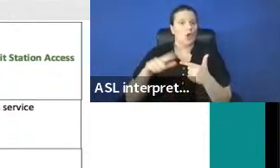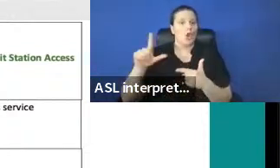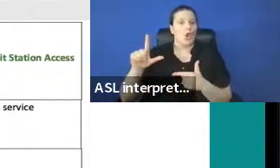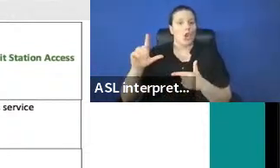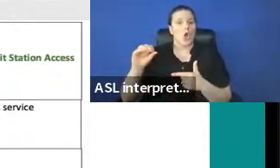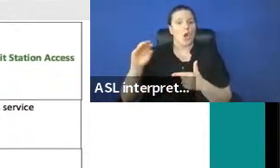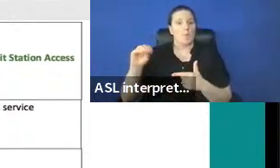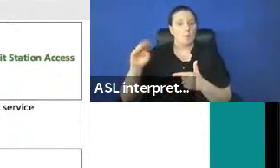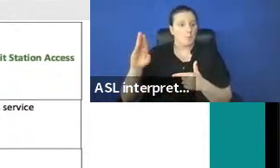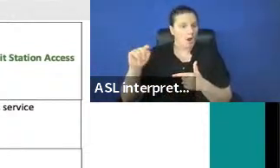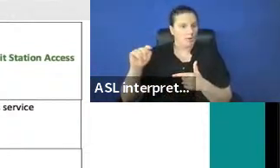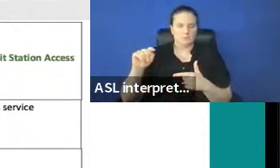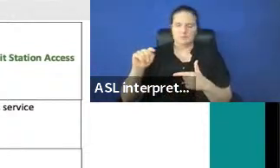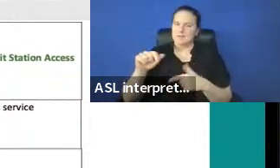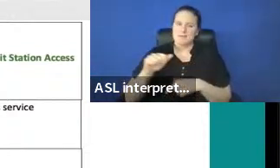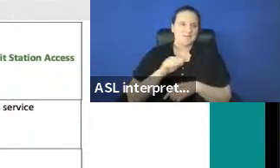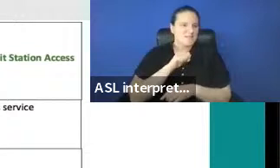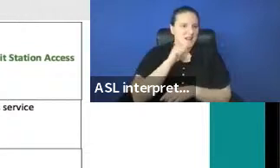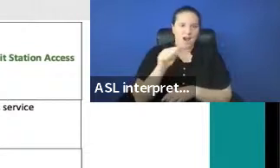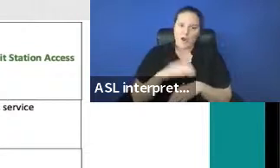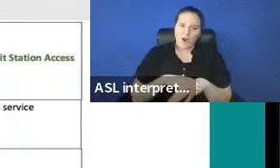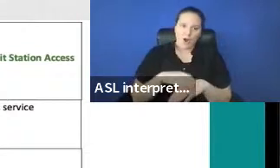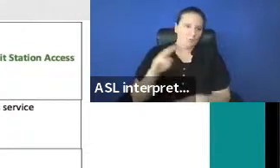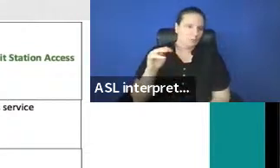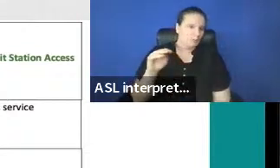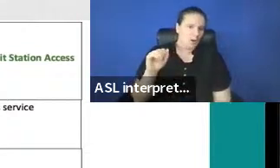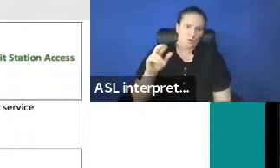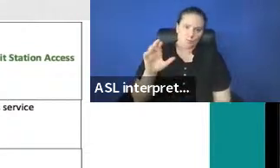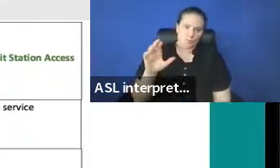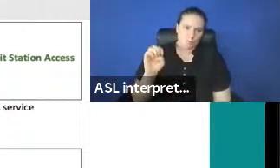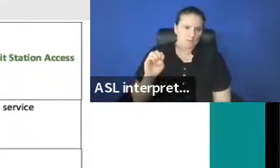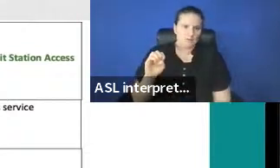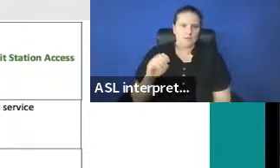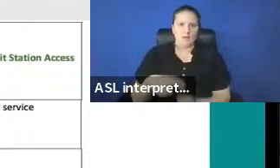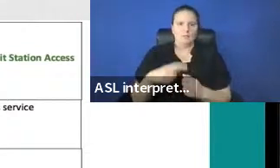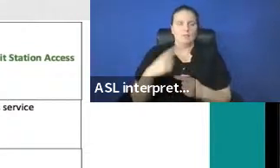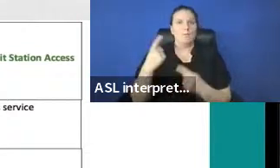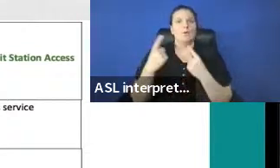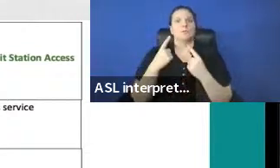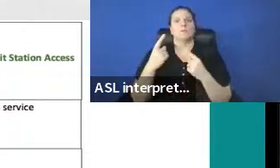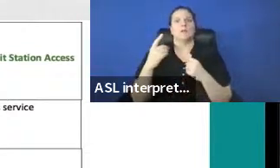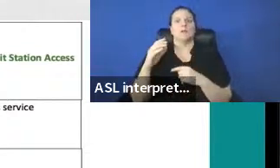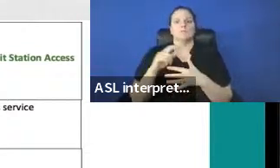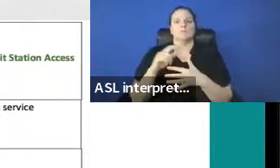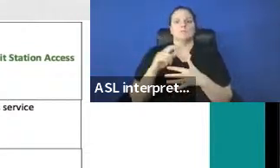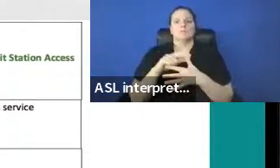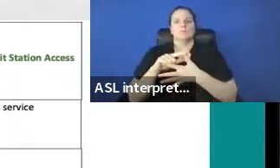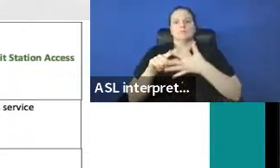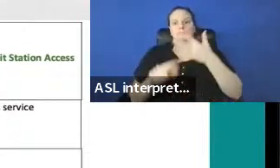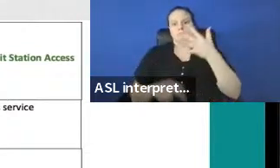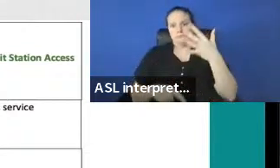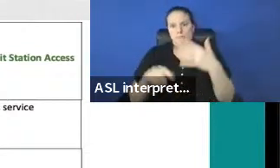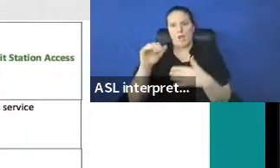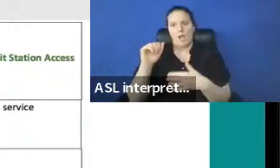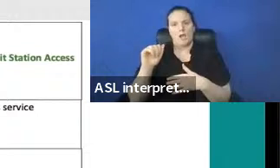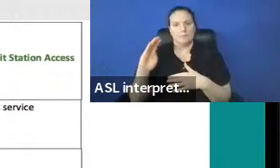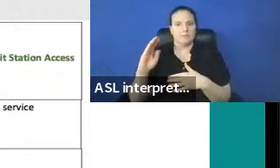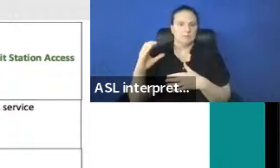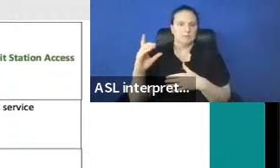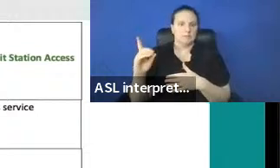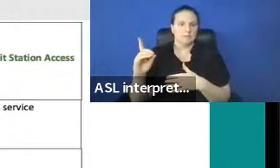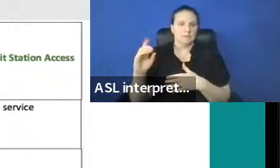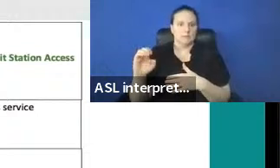Marine. And I'm just wondering, as A, B, C, D, E, F, if we could add, and I think that a lot of people